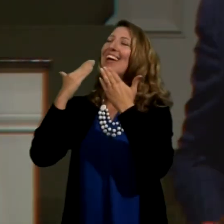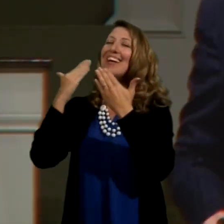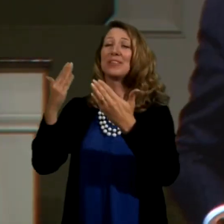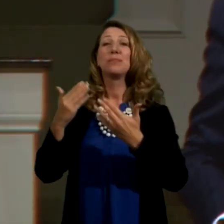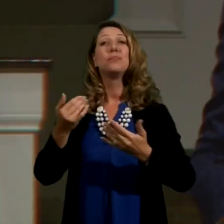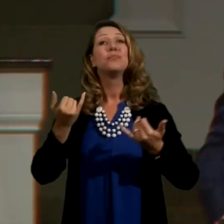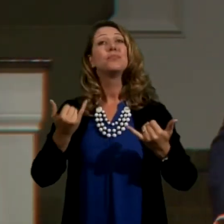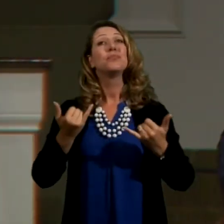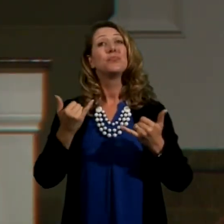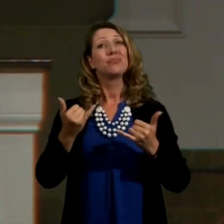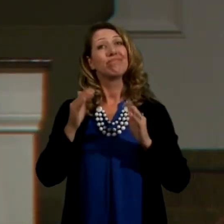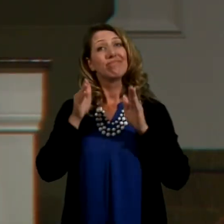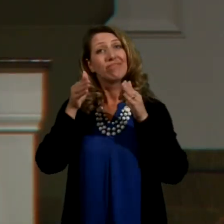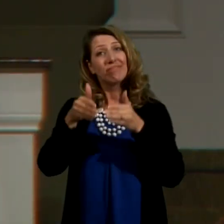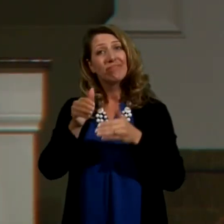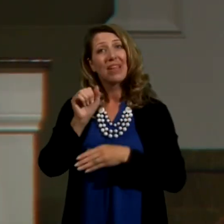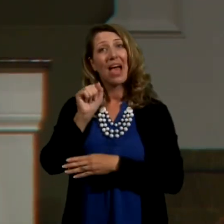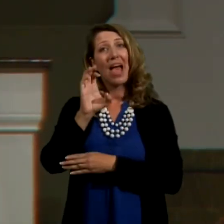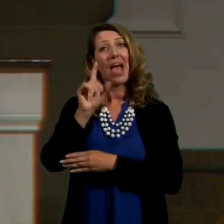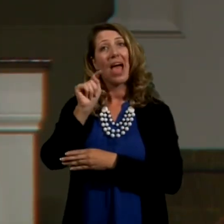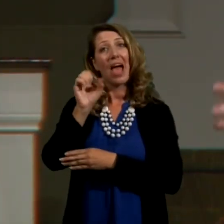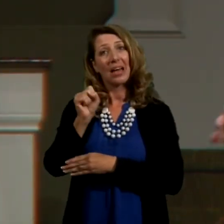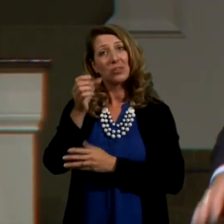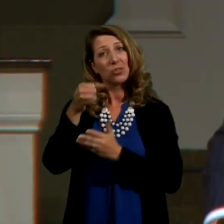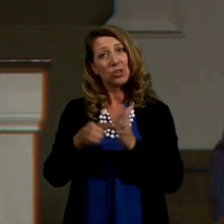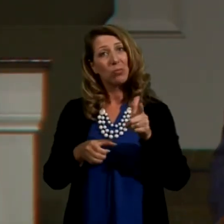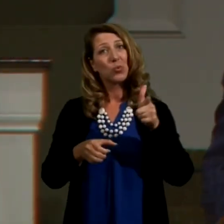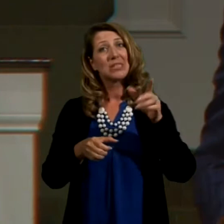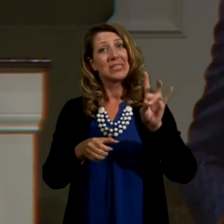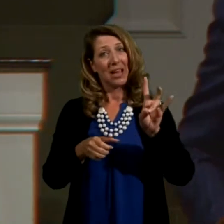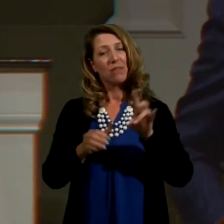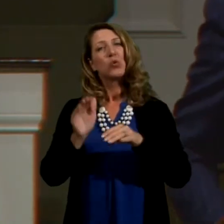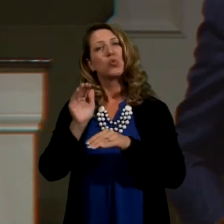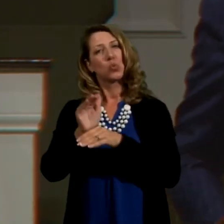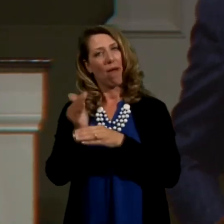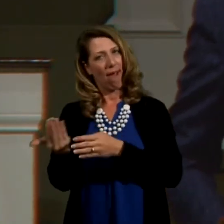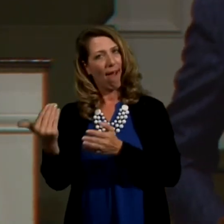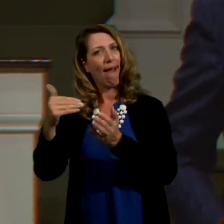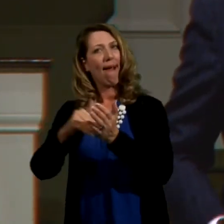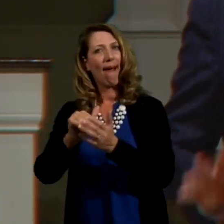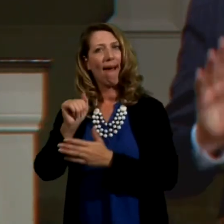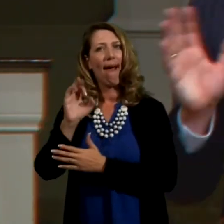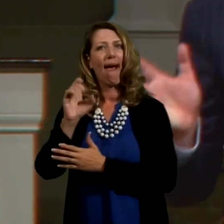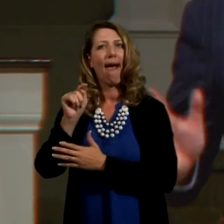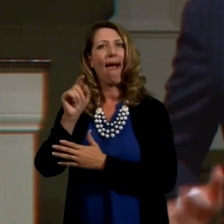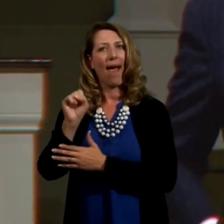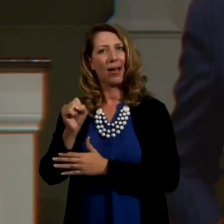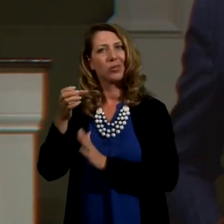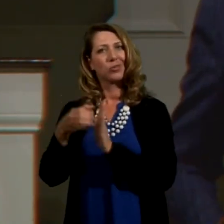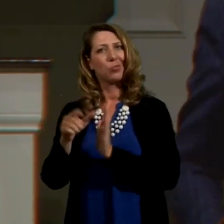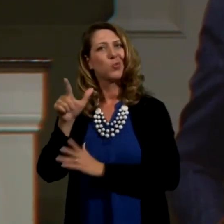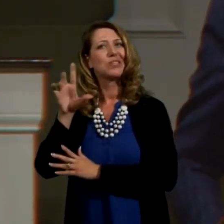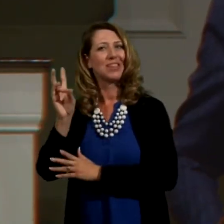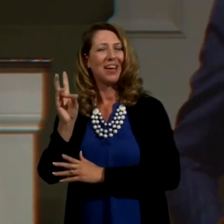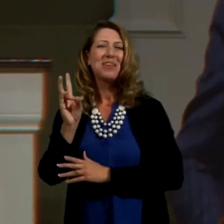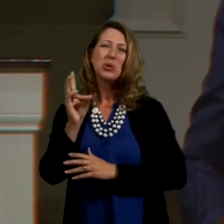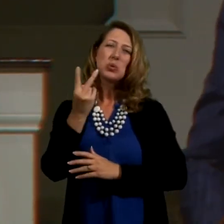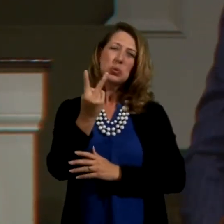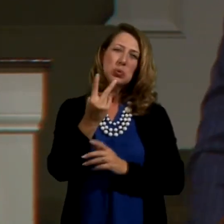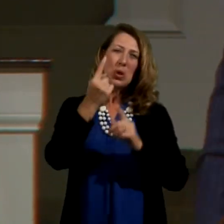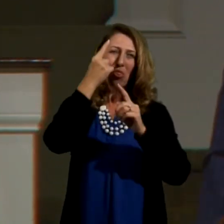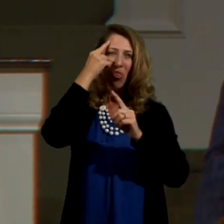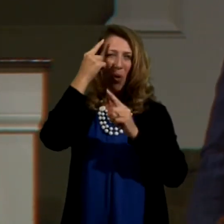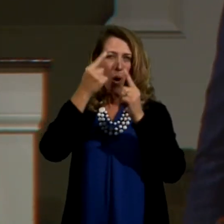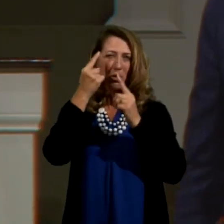Today we're talking in Acts chapter 27. Today and tonight we'll be in this passage of Scripture, two different thoughts. But today I want to speak to